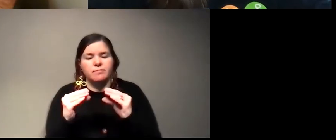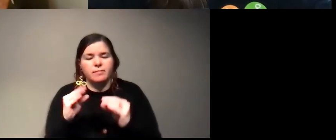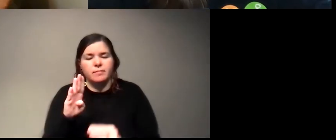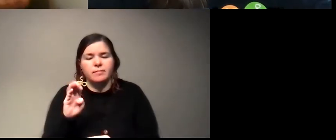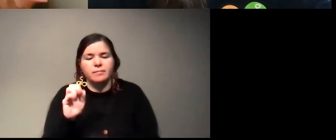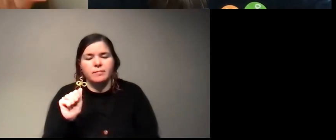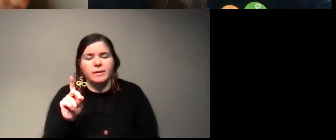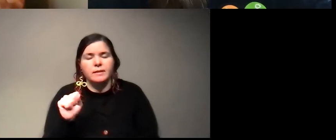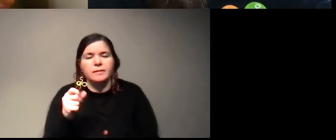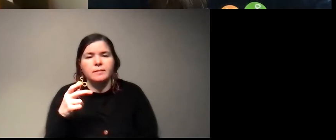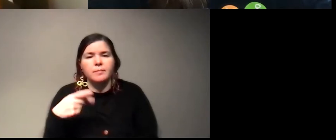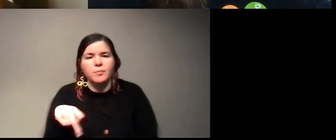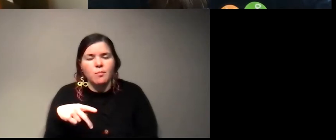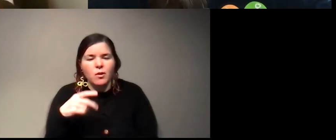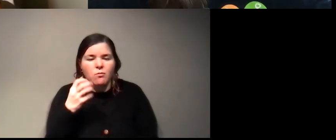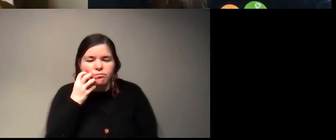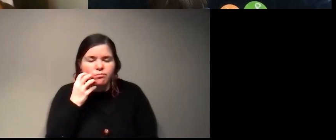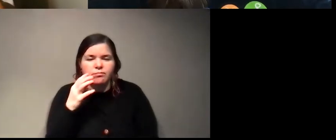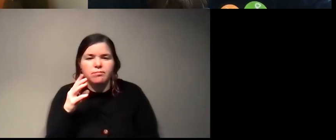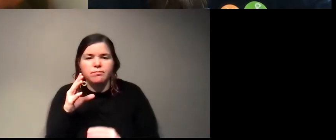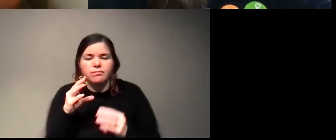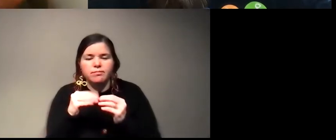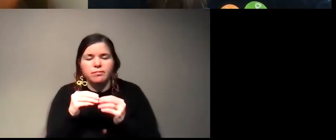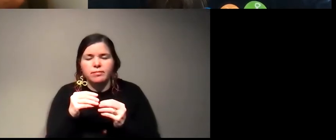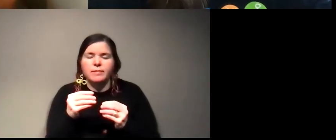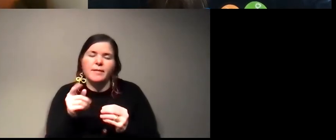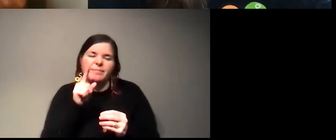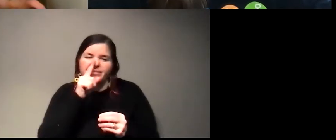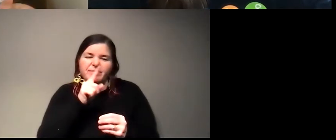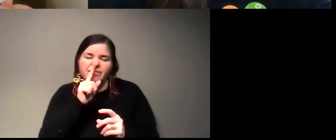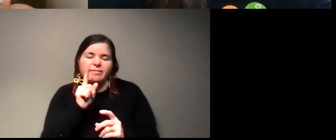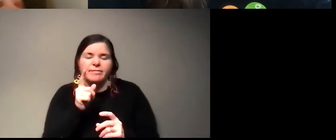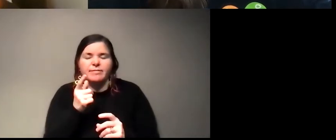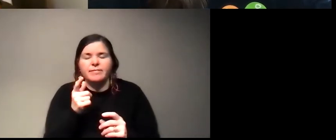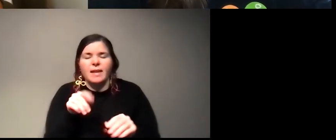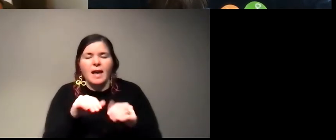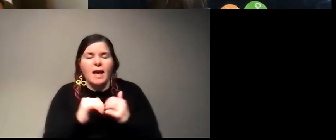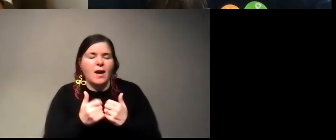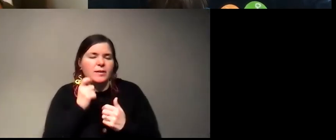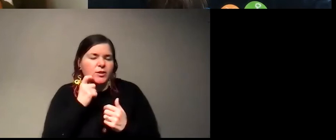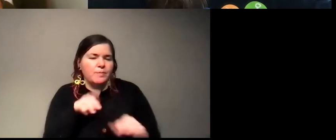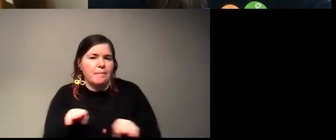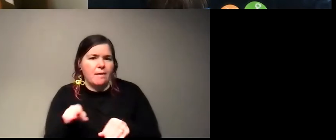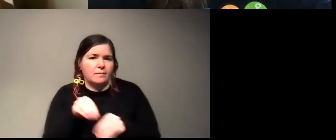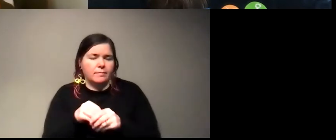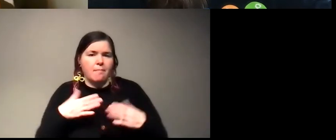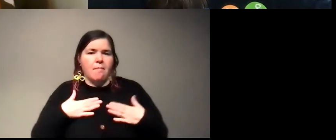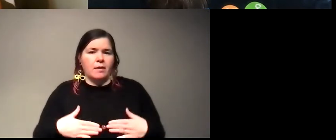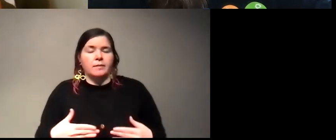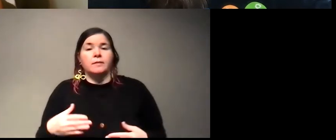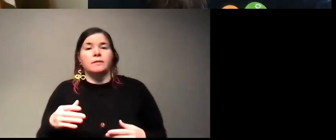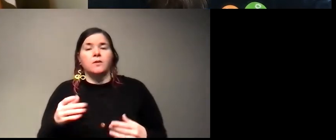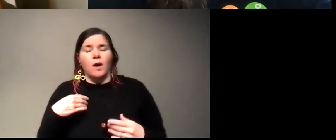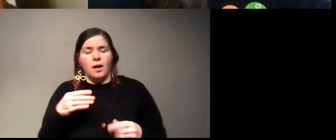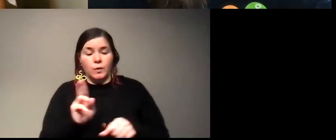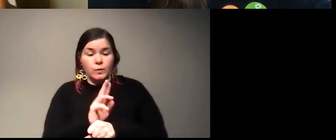like these little purple plump beads that can mimic tissues and how the tissues behave in the body. So I was able to take some thread